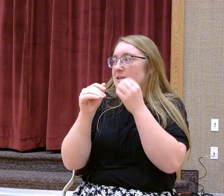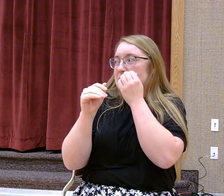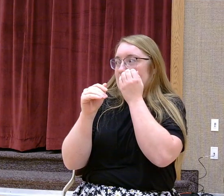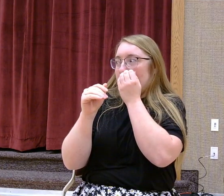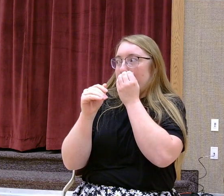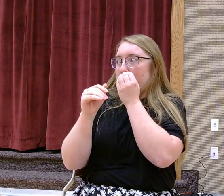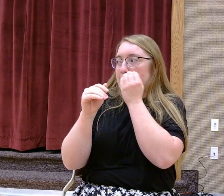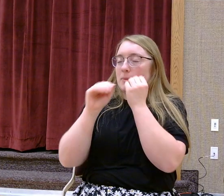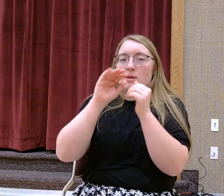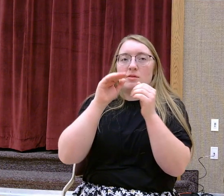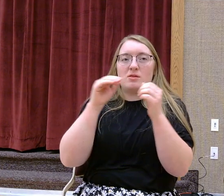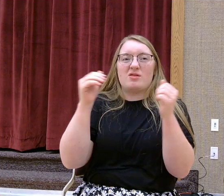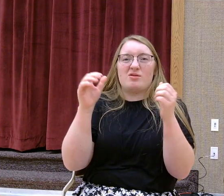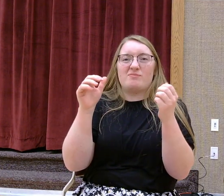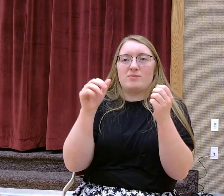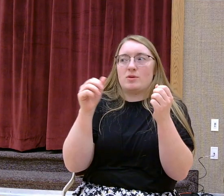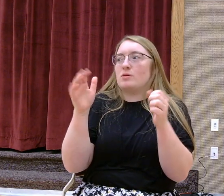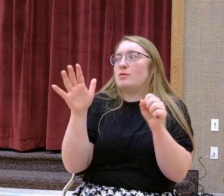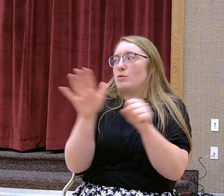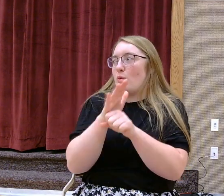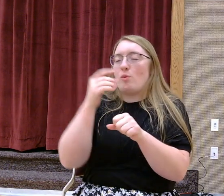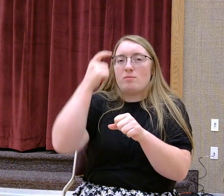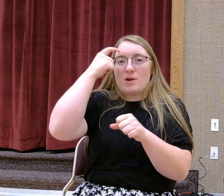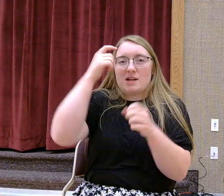kind of shifted a little bit.